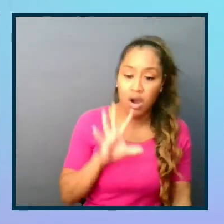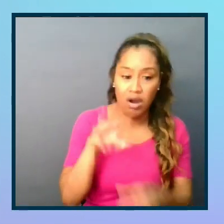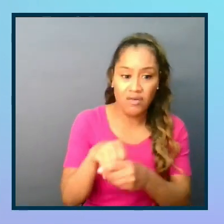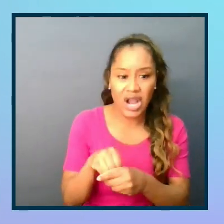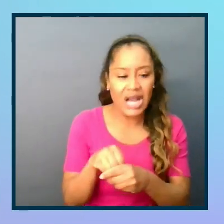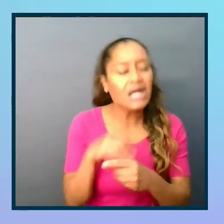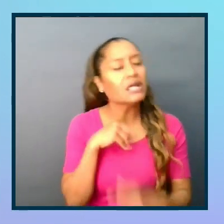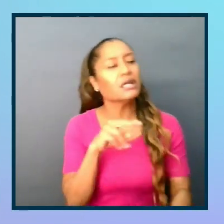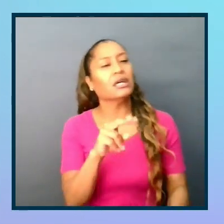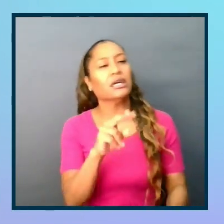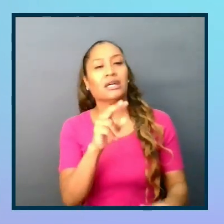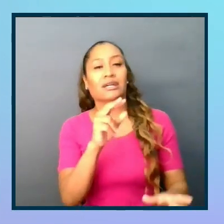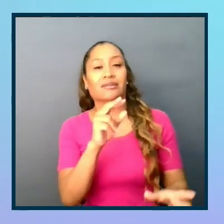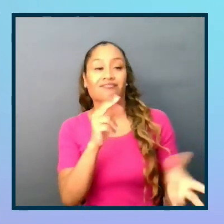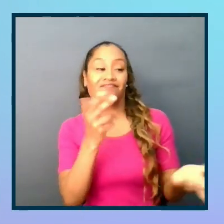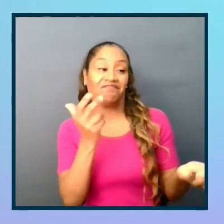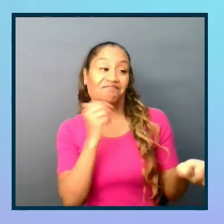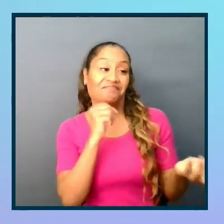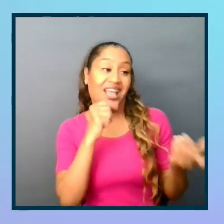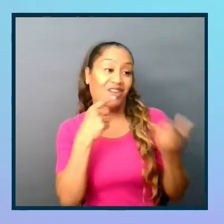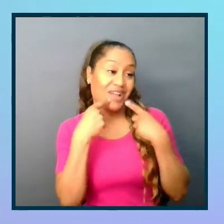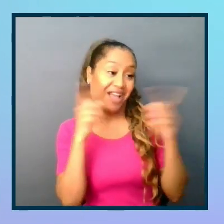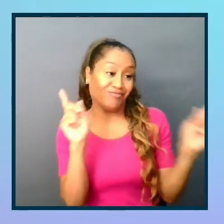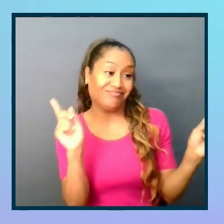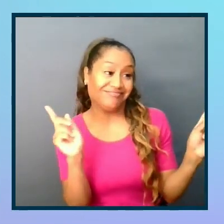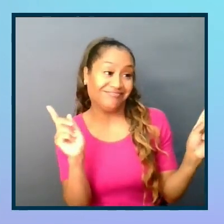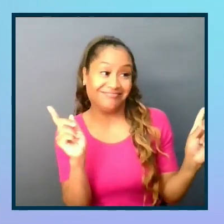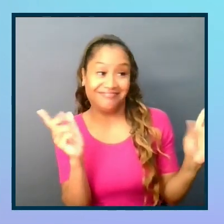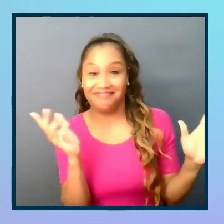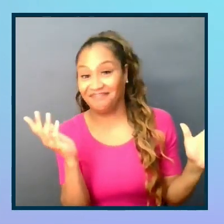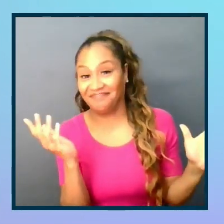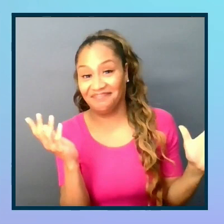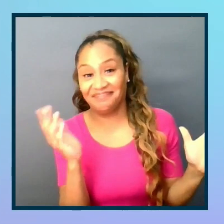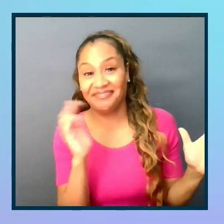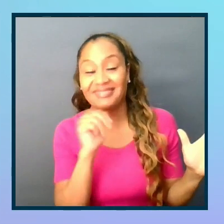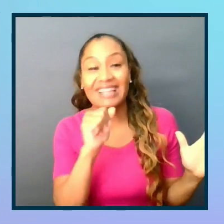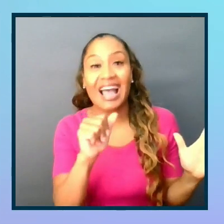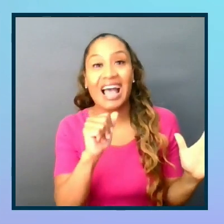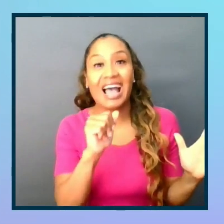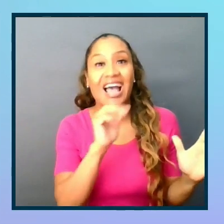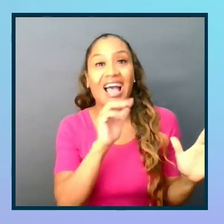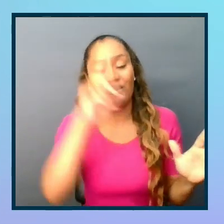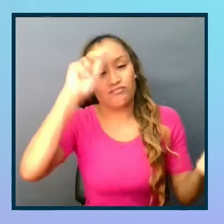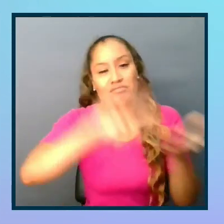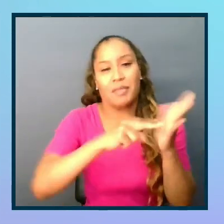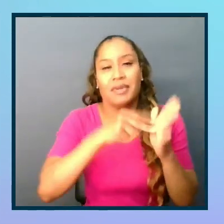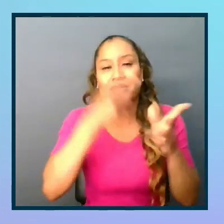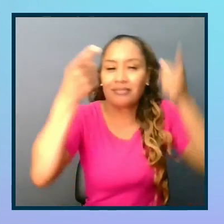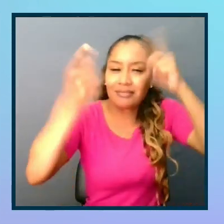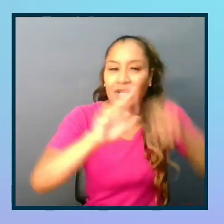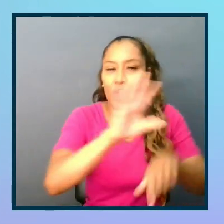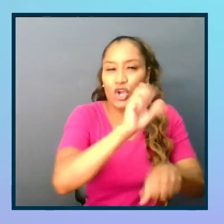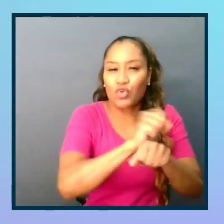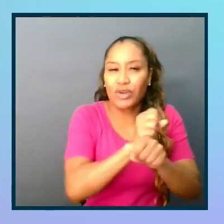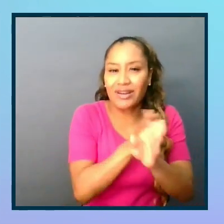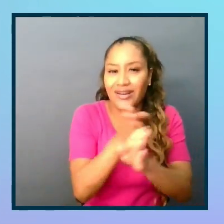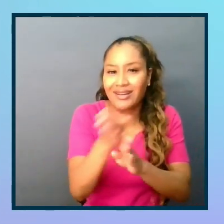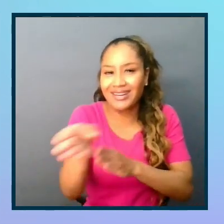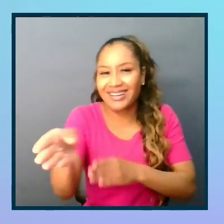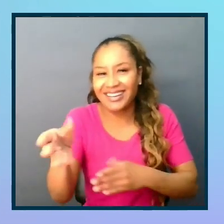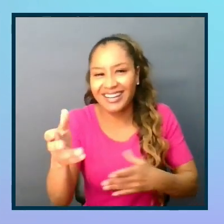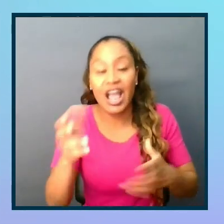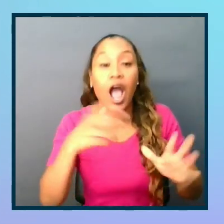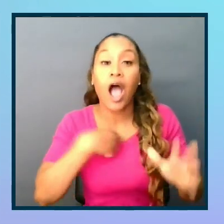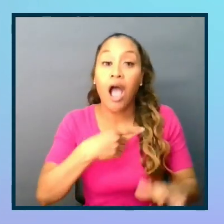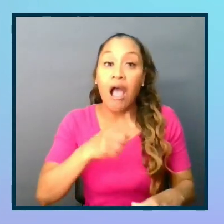didn't, work out, that wasn't the career path for them at that point. I'm not saying it needs to be